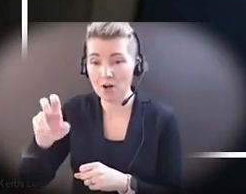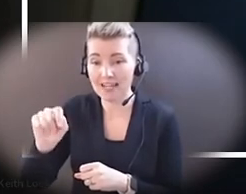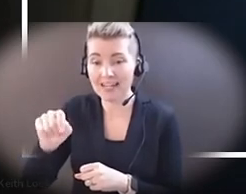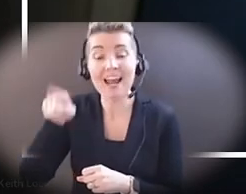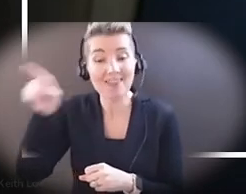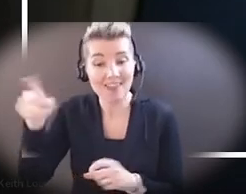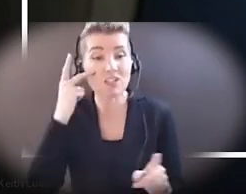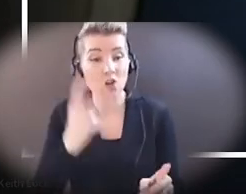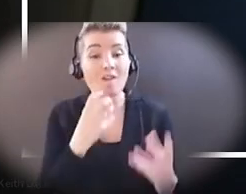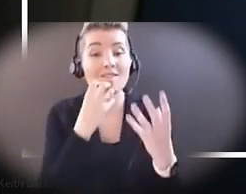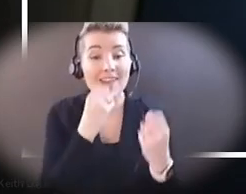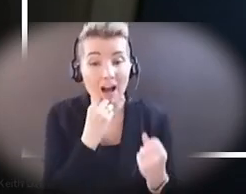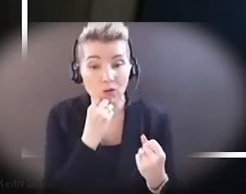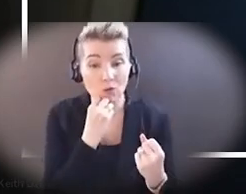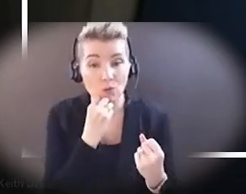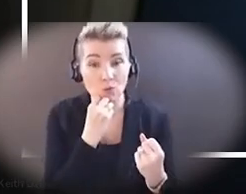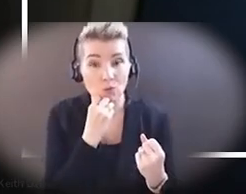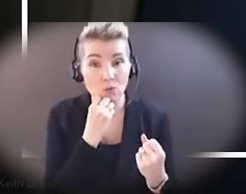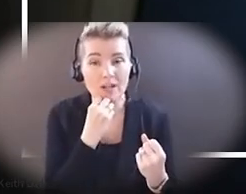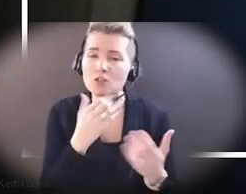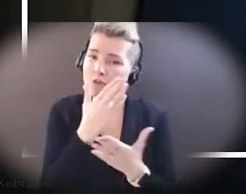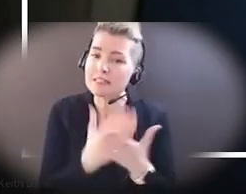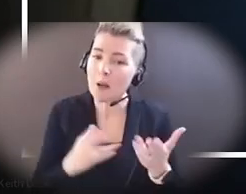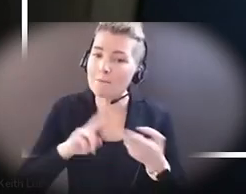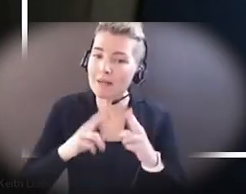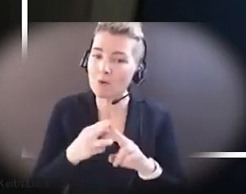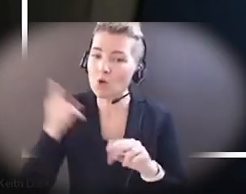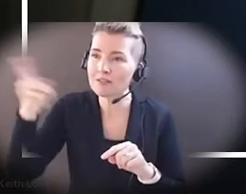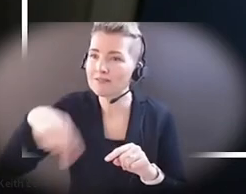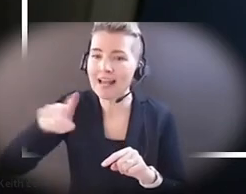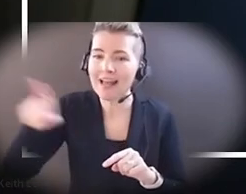and so there are some neighborhoods